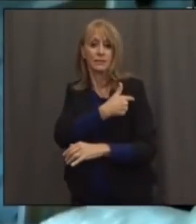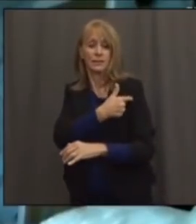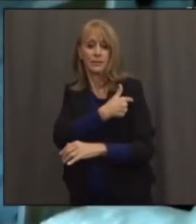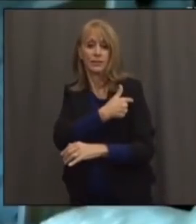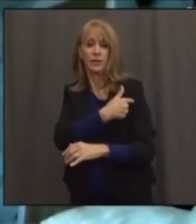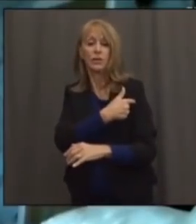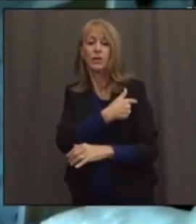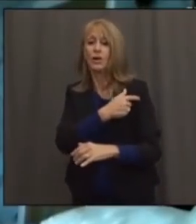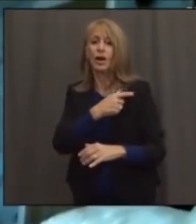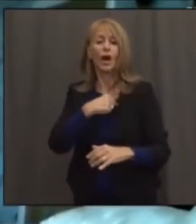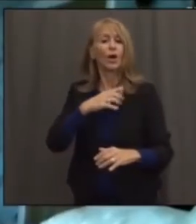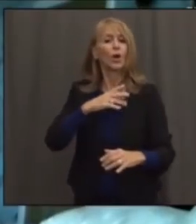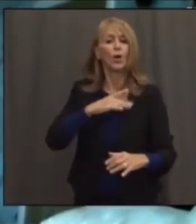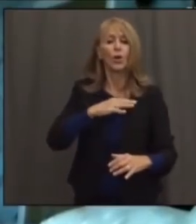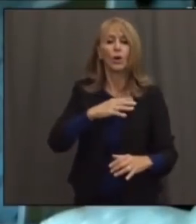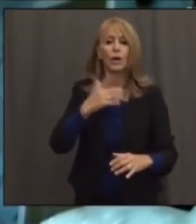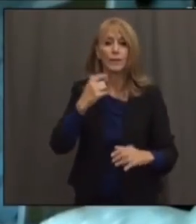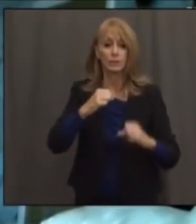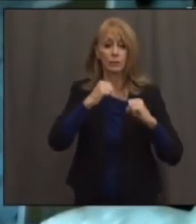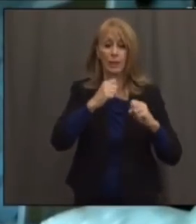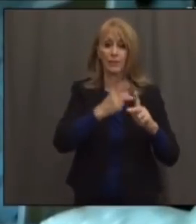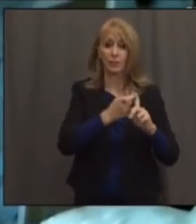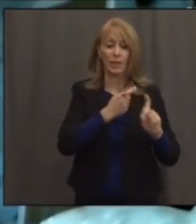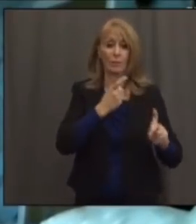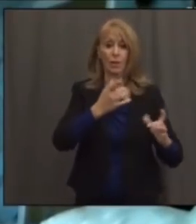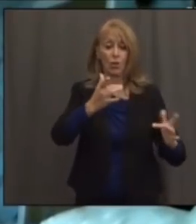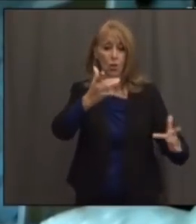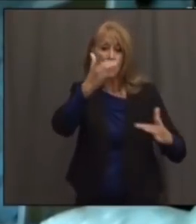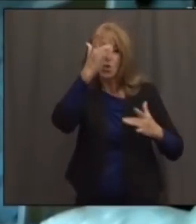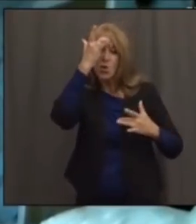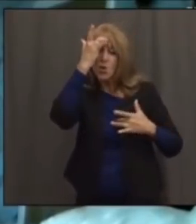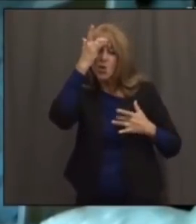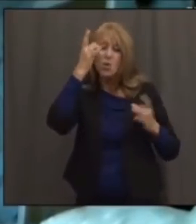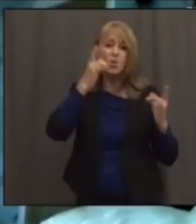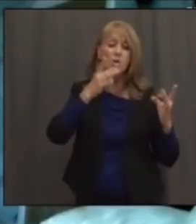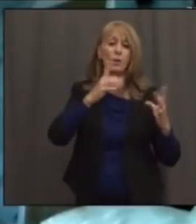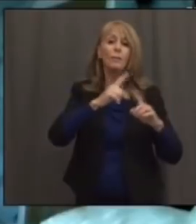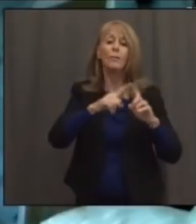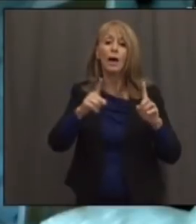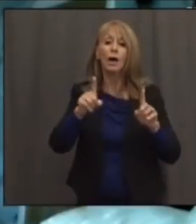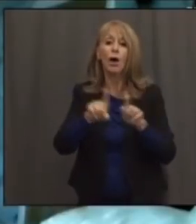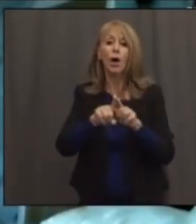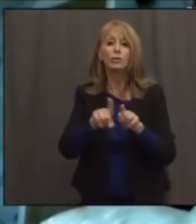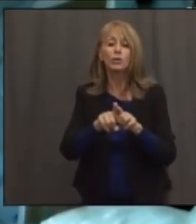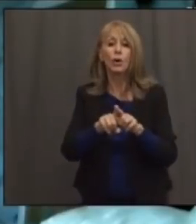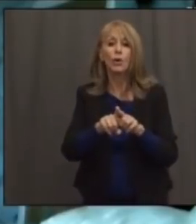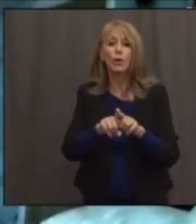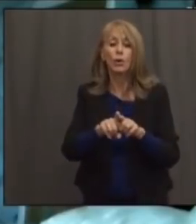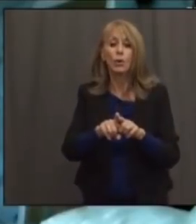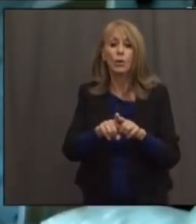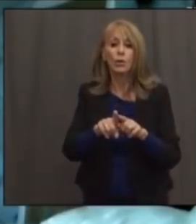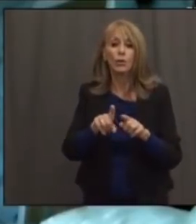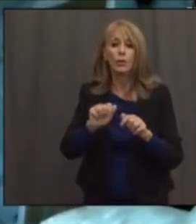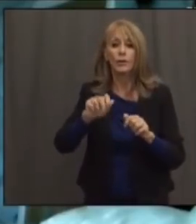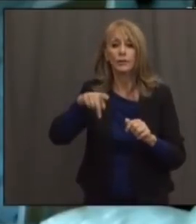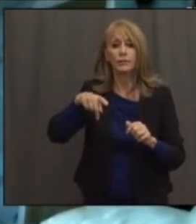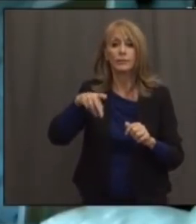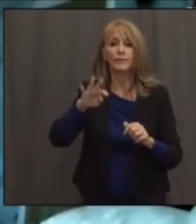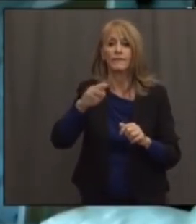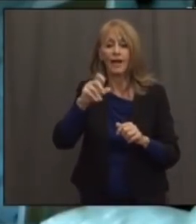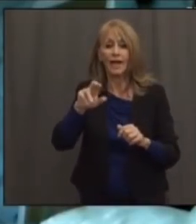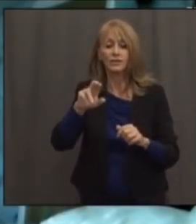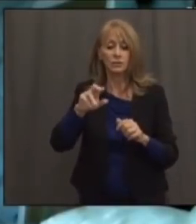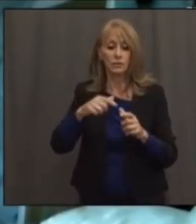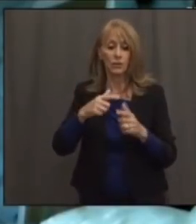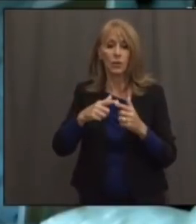runs in the sense that they not only protect people from getting severe disease, but they also, particularly the Moderna and the Pfizer,